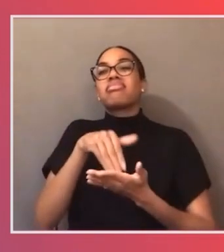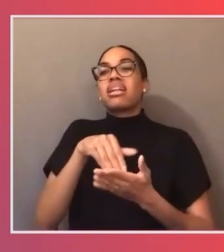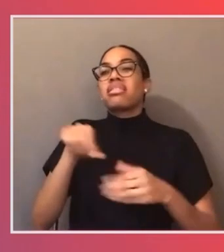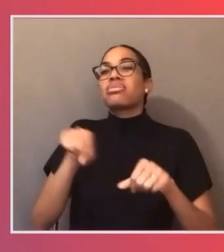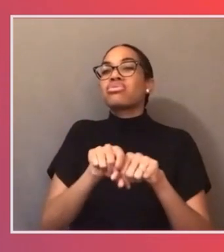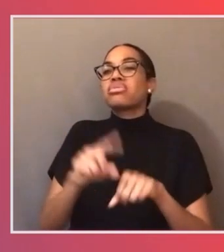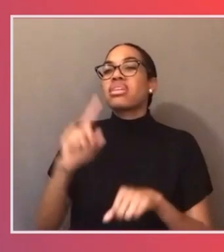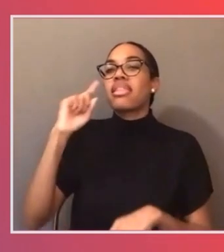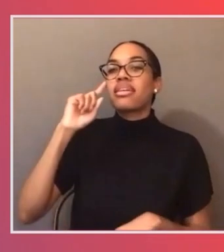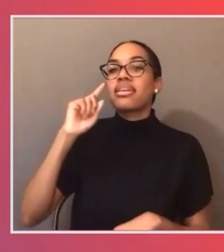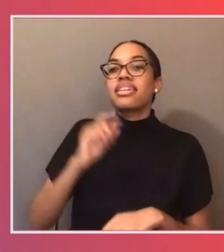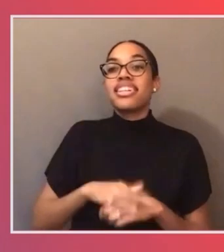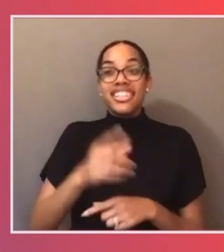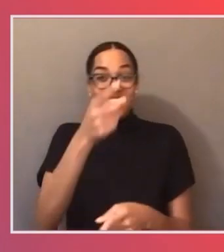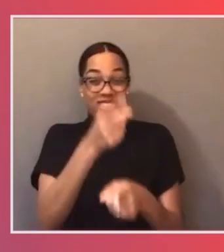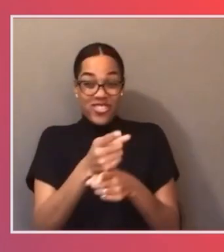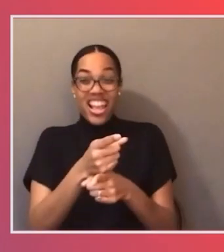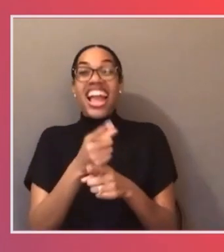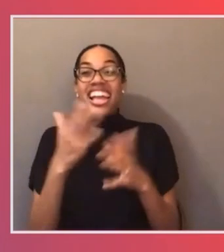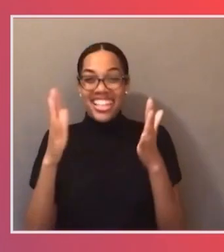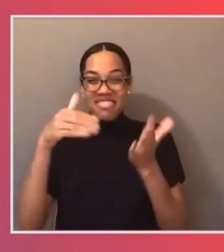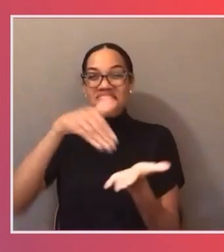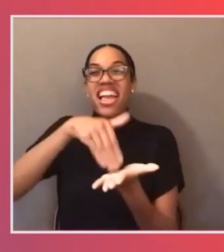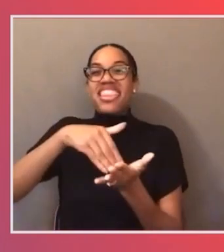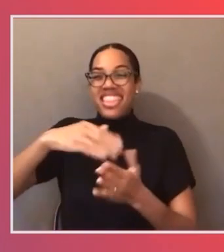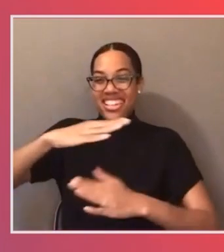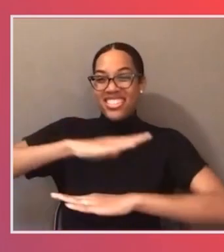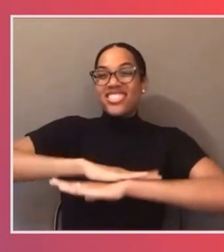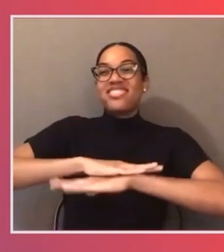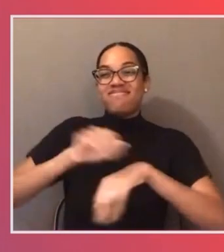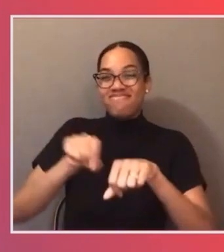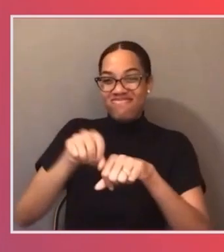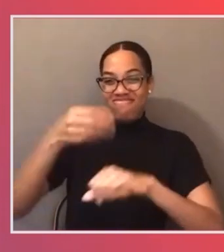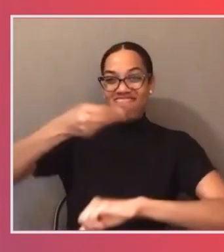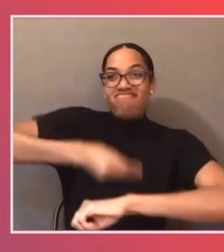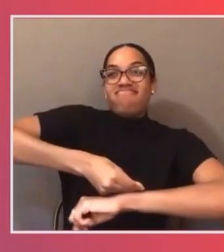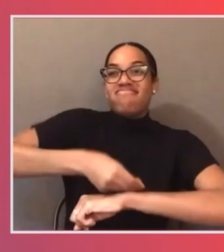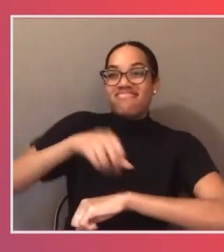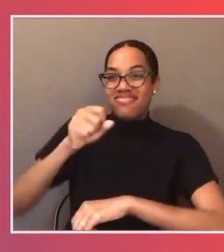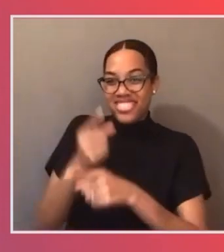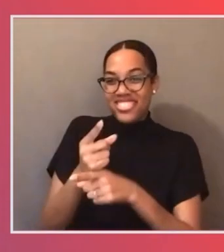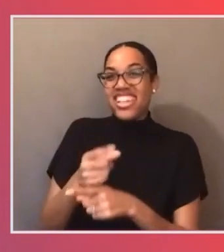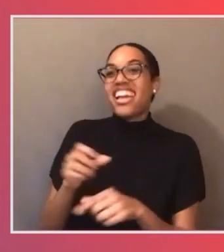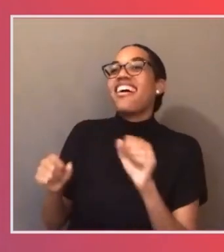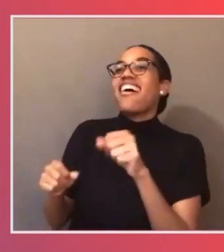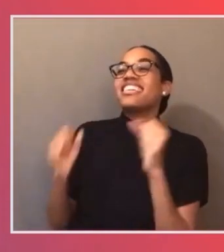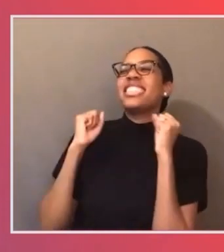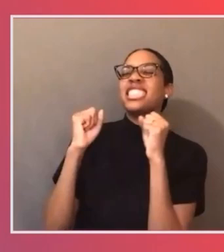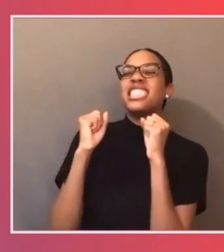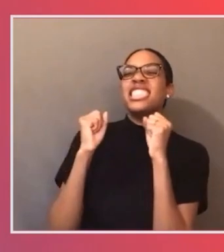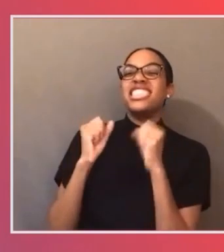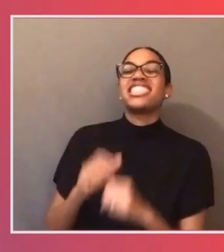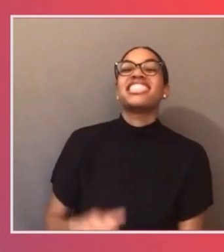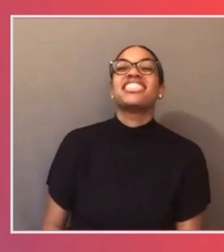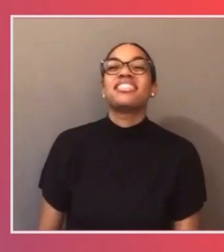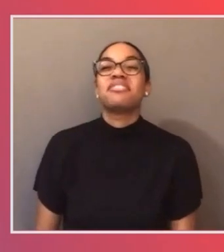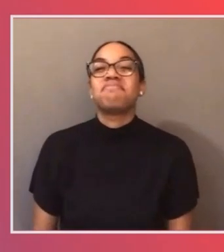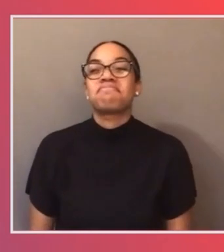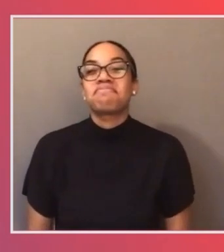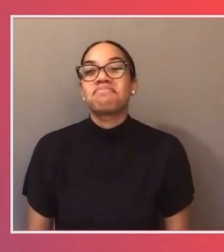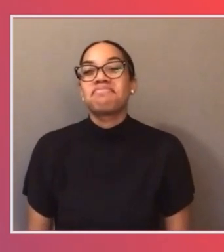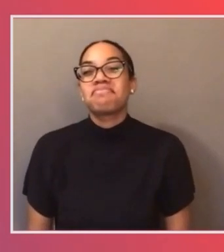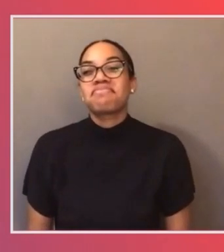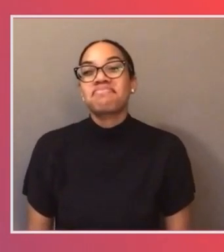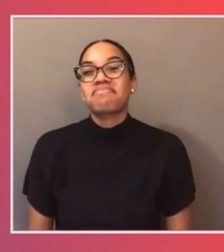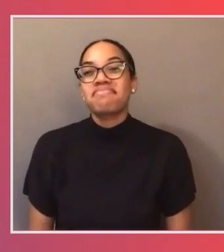ballet shoes. Yes. All right. All right. Okay. Oh, I'm not supposed to clap on the other team. All right,